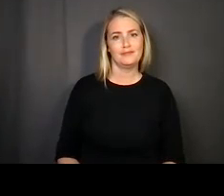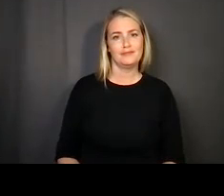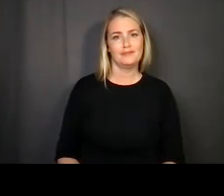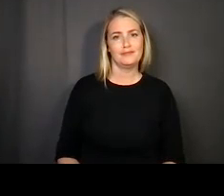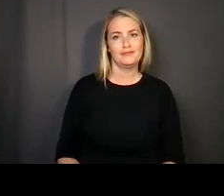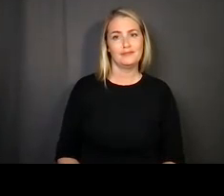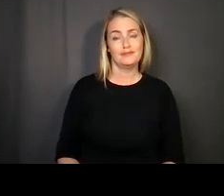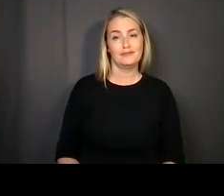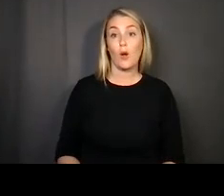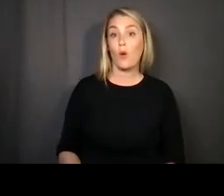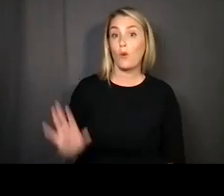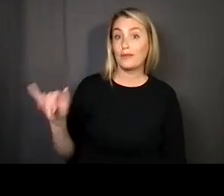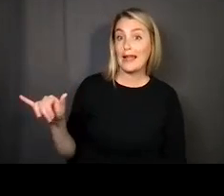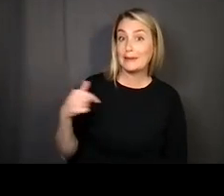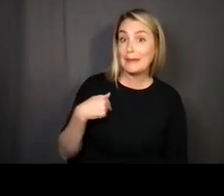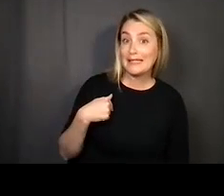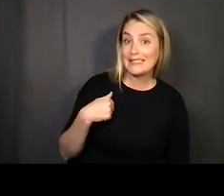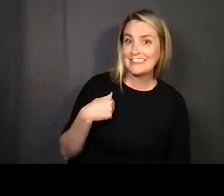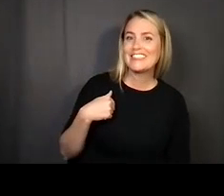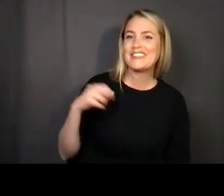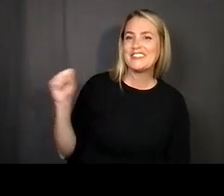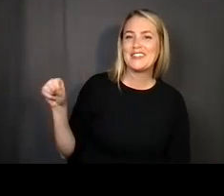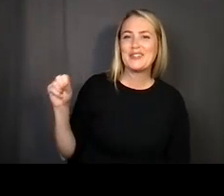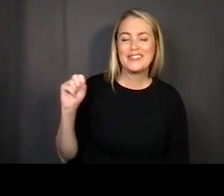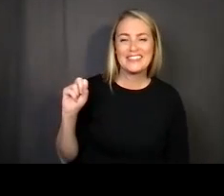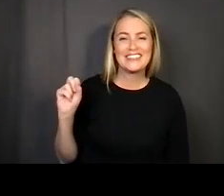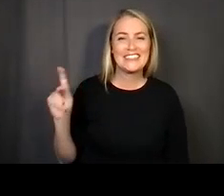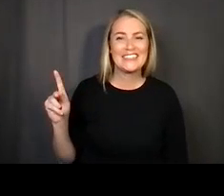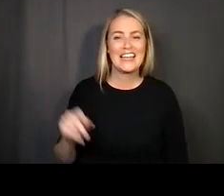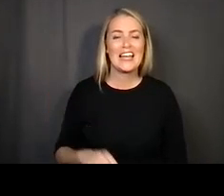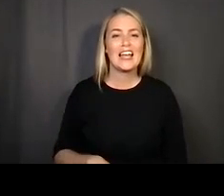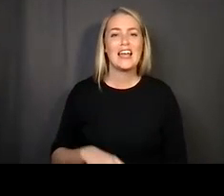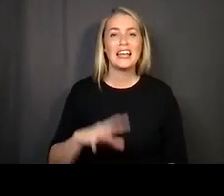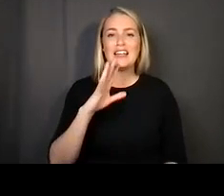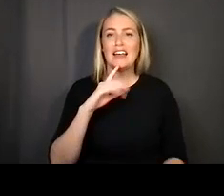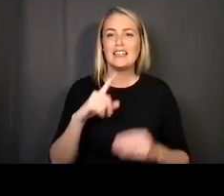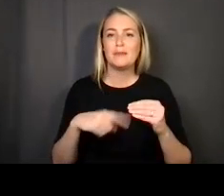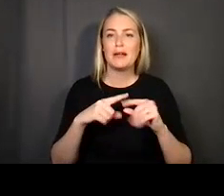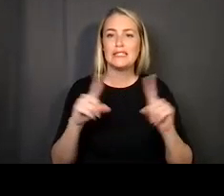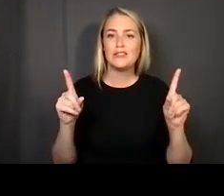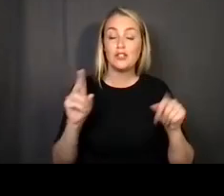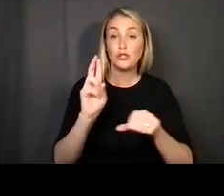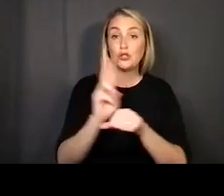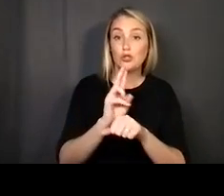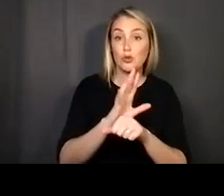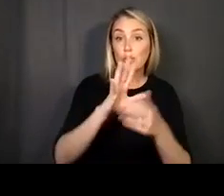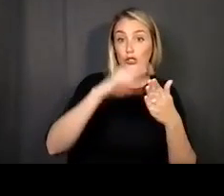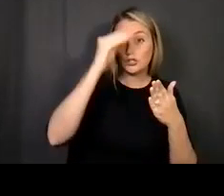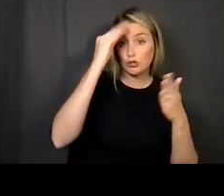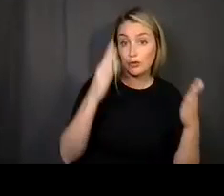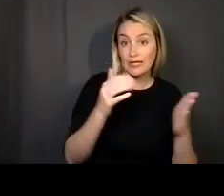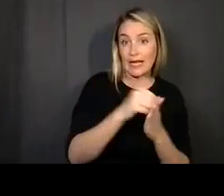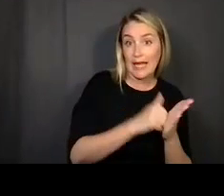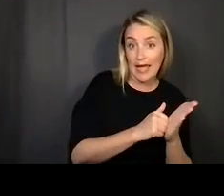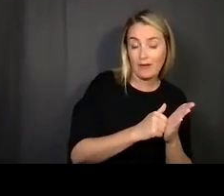And that's me on the app. So I think we talked a little bit about the difference between using your student's account and the Creo que